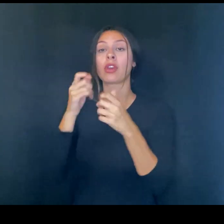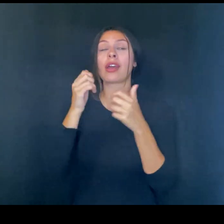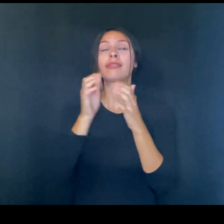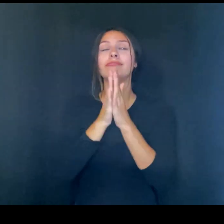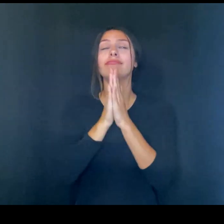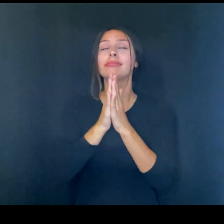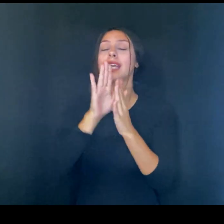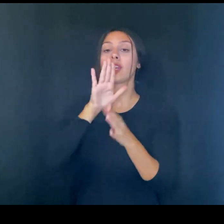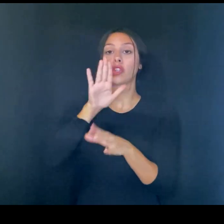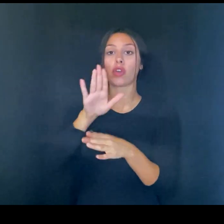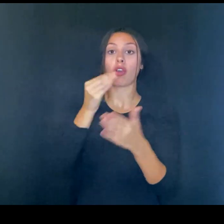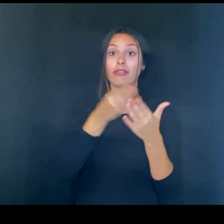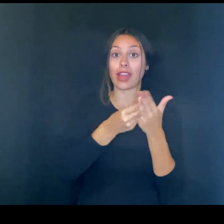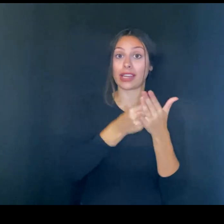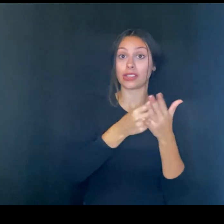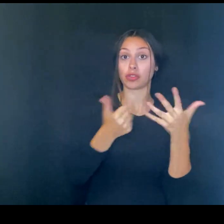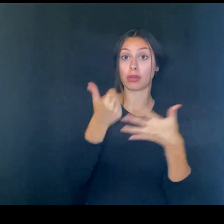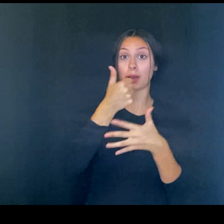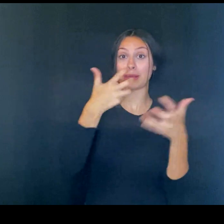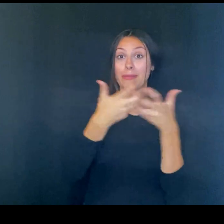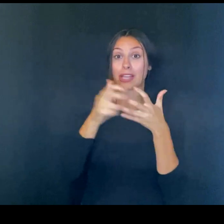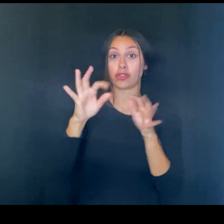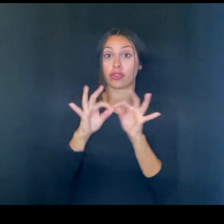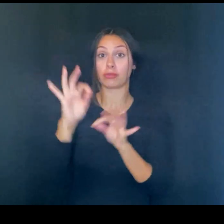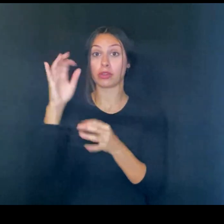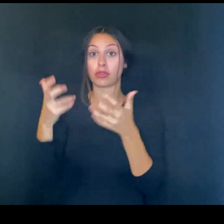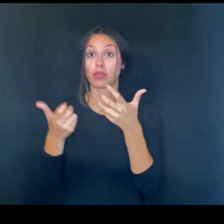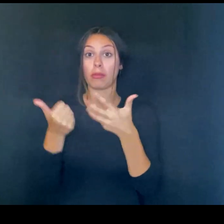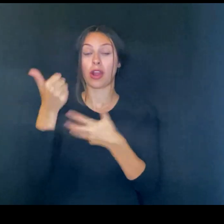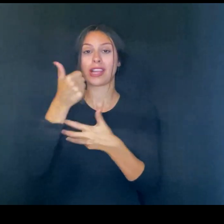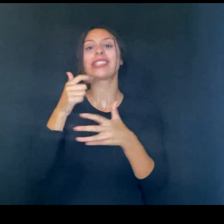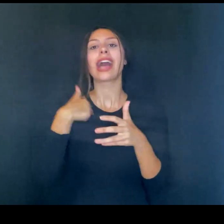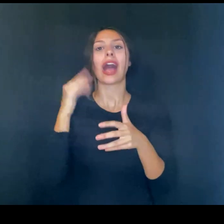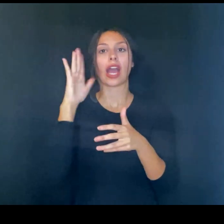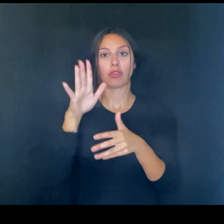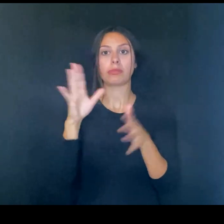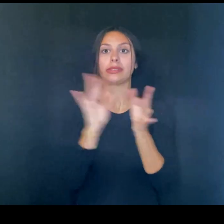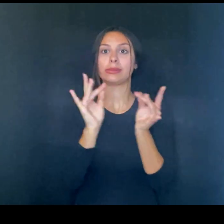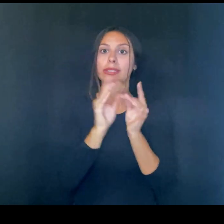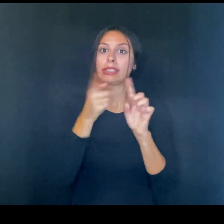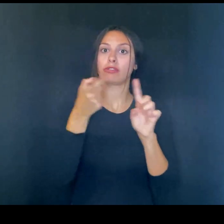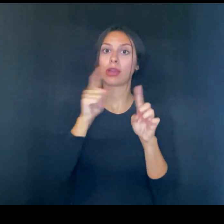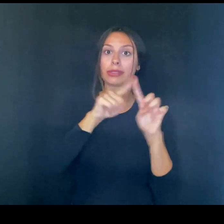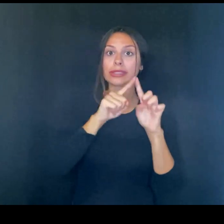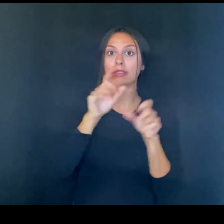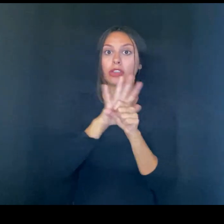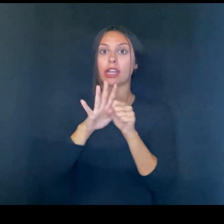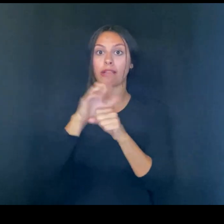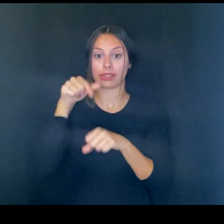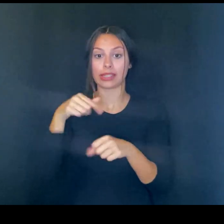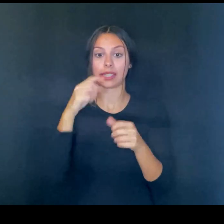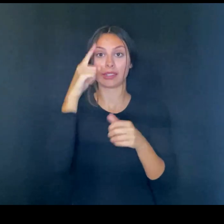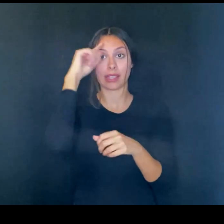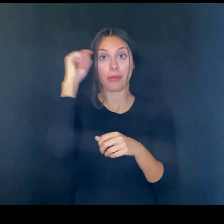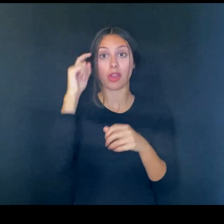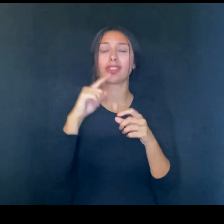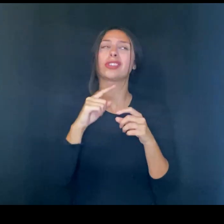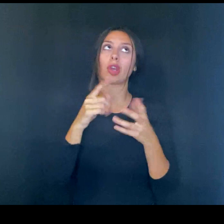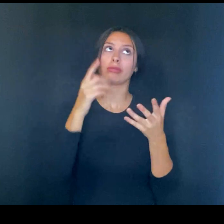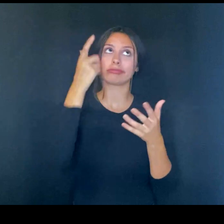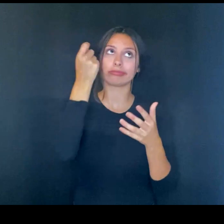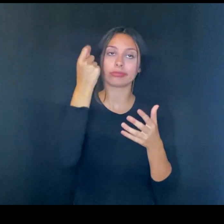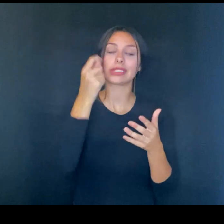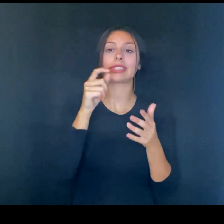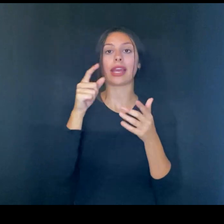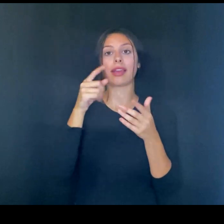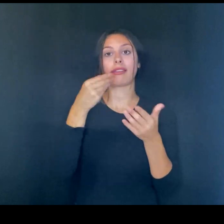going to be coming to you every week throughout the summer from a different campus. As I said last week, finances are usually down in the summer, so we're making an additional